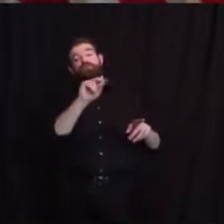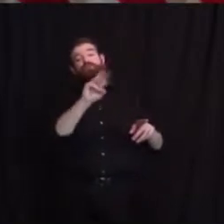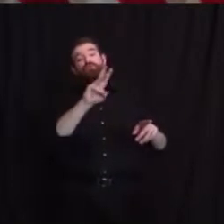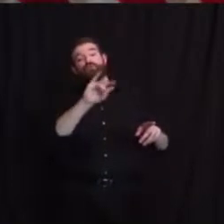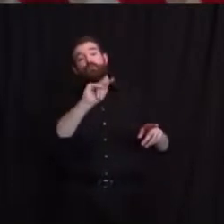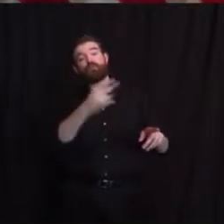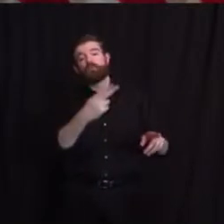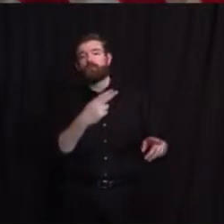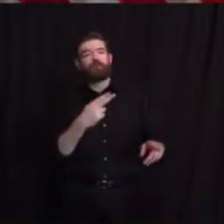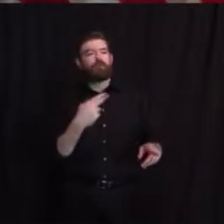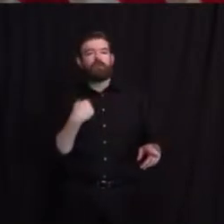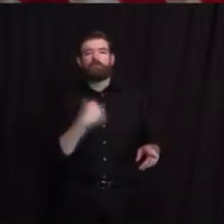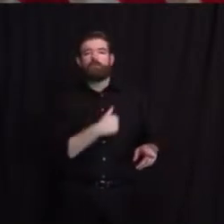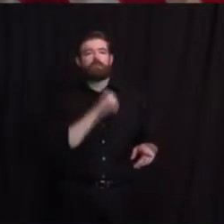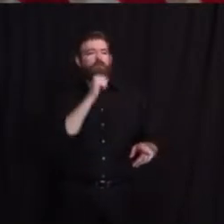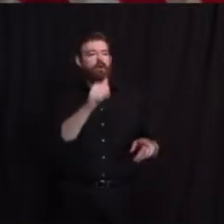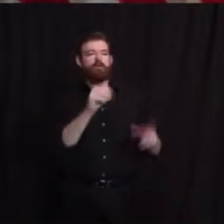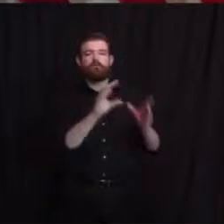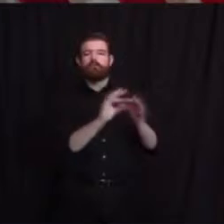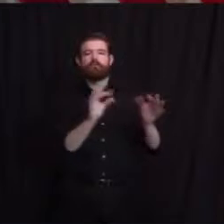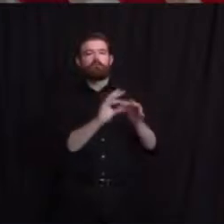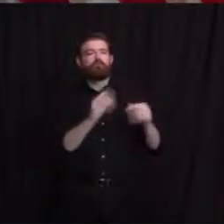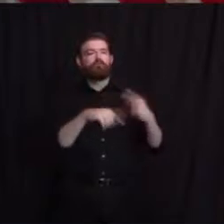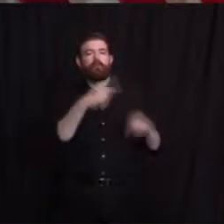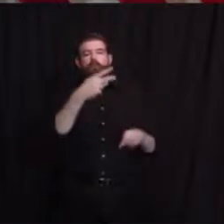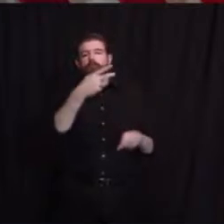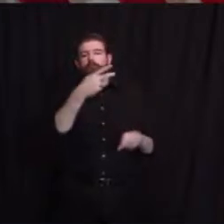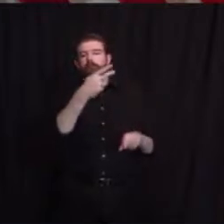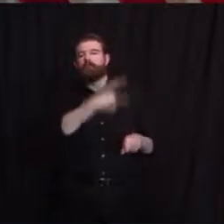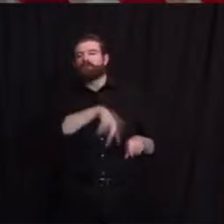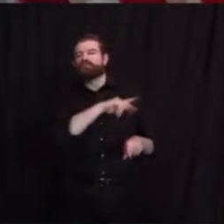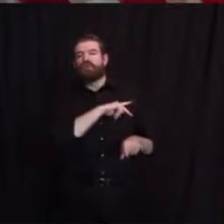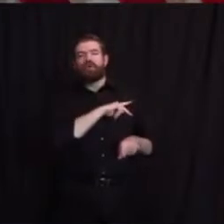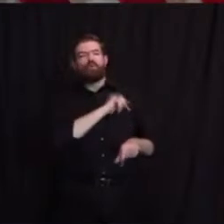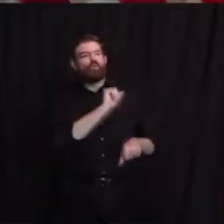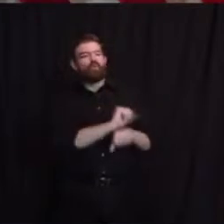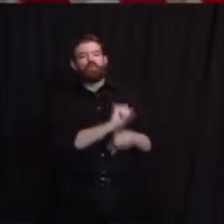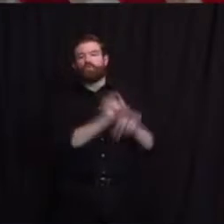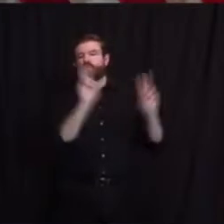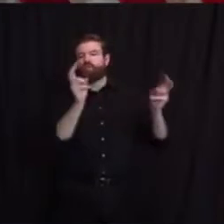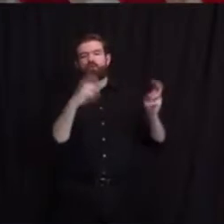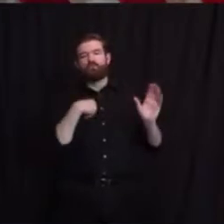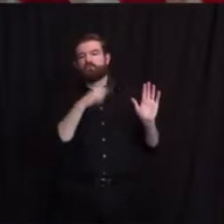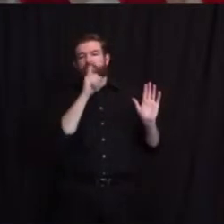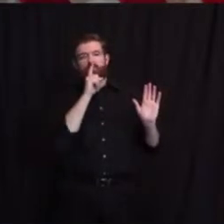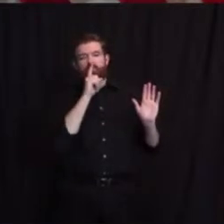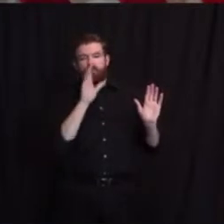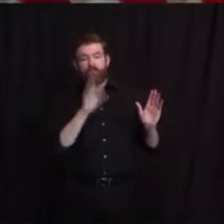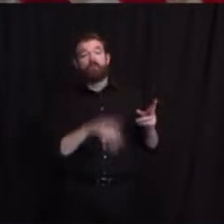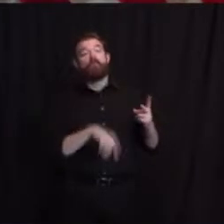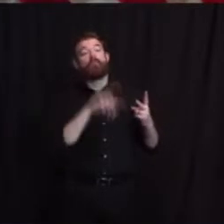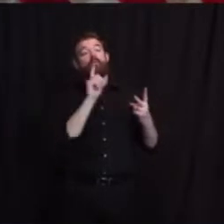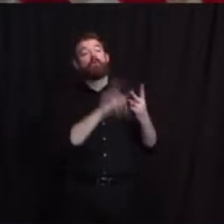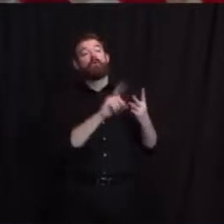table, sadly. If we don't get the borrowing and we don't get the federal cash, there's nothing that's sacred.